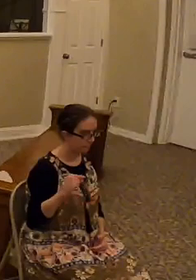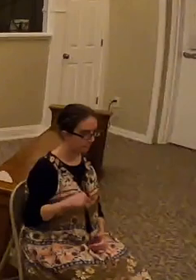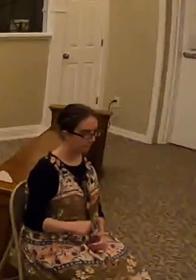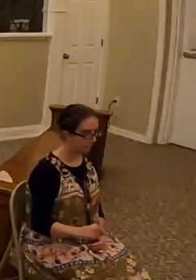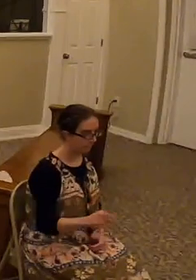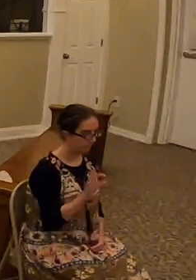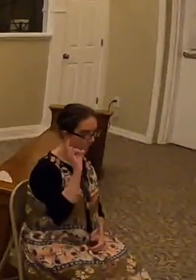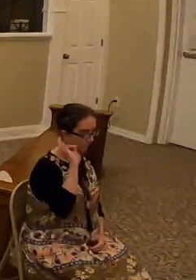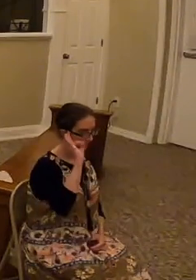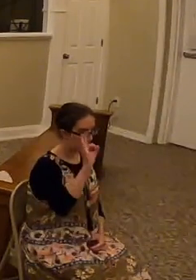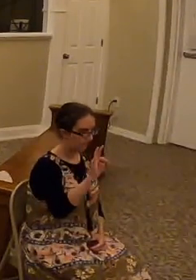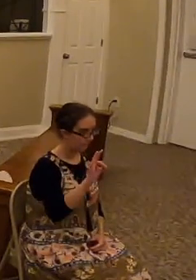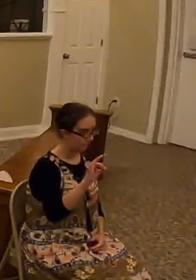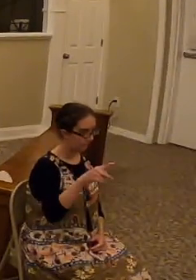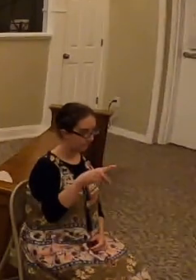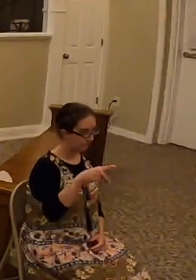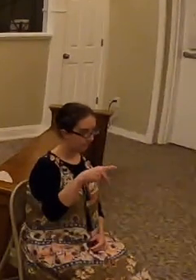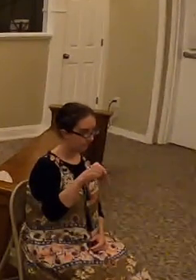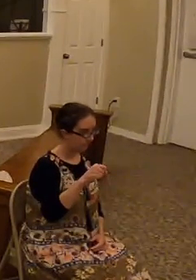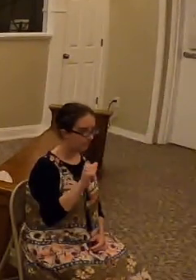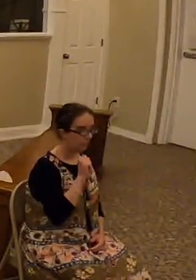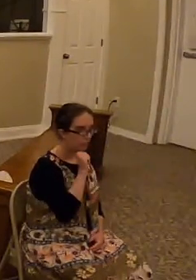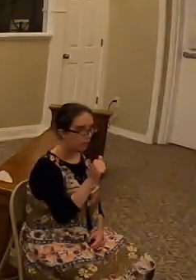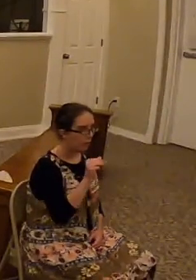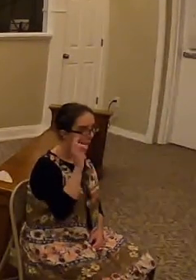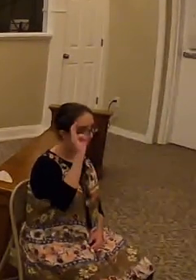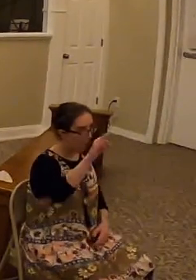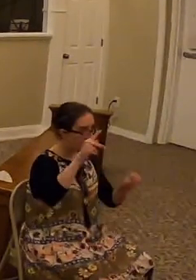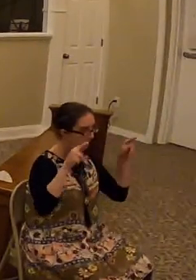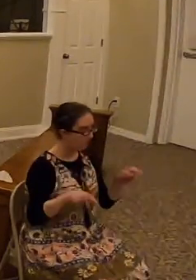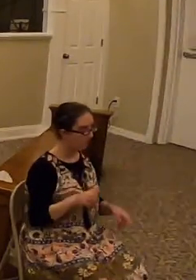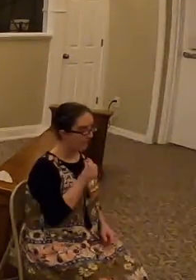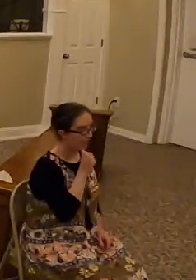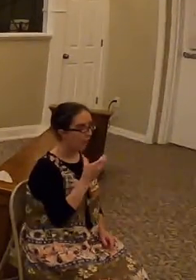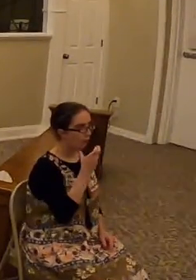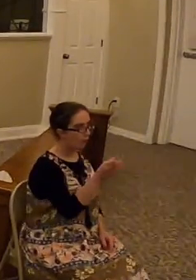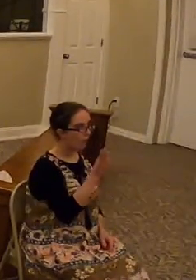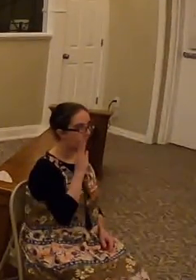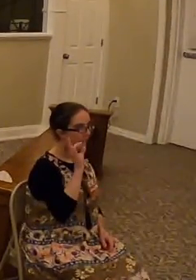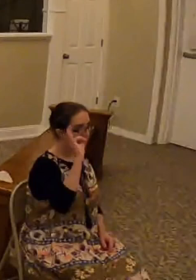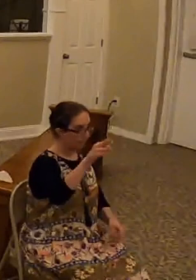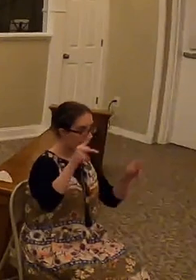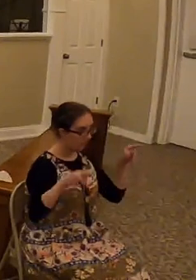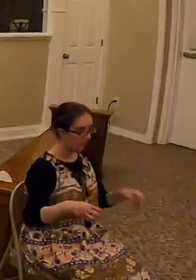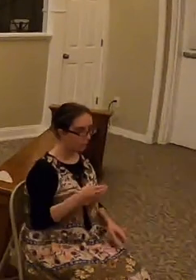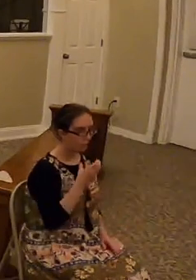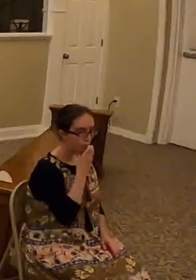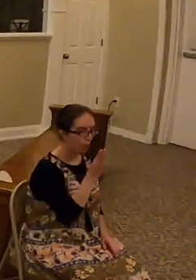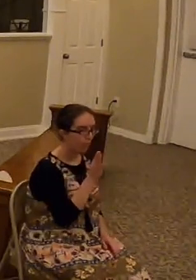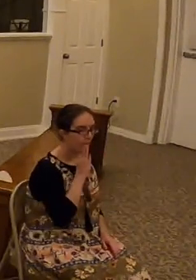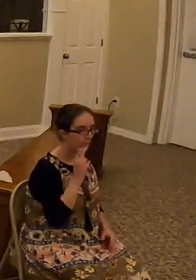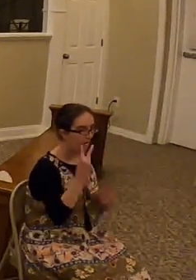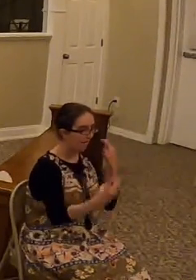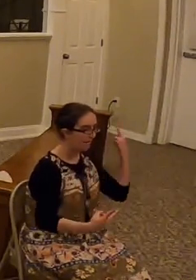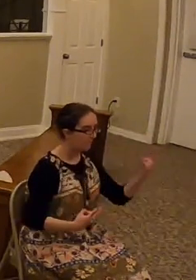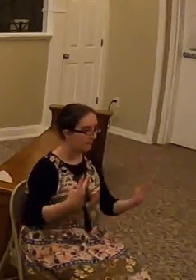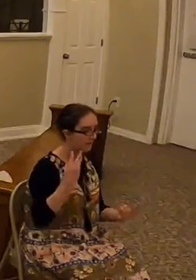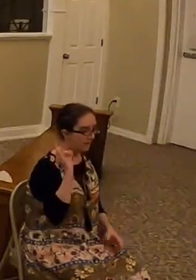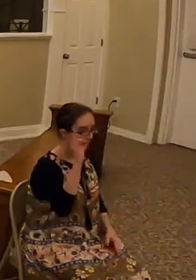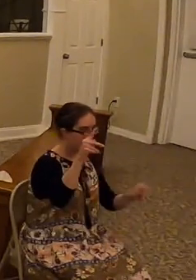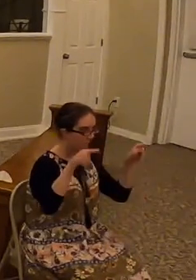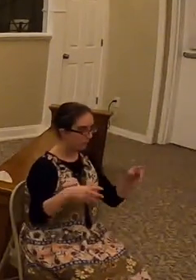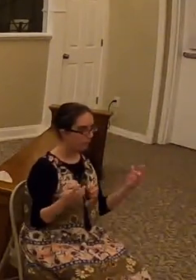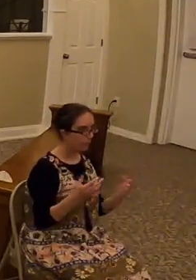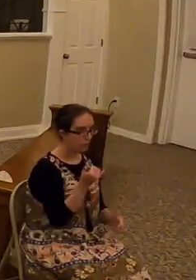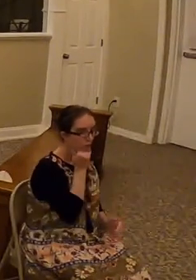take a pastorate. You are not a pastor. You're not called to be a pastor. You're called to be an evangelist.